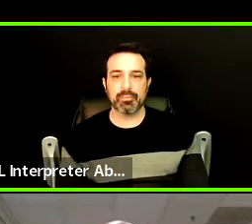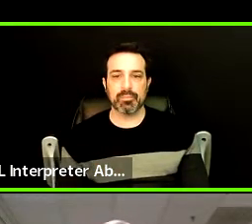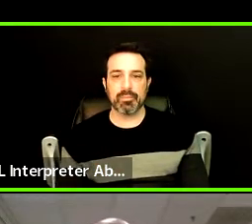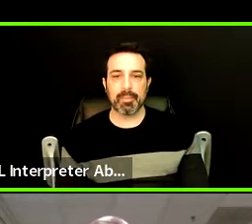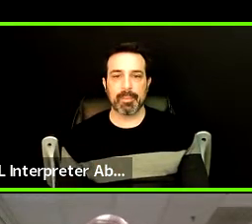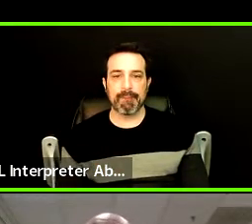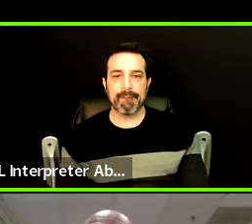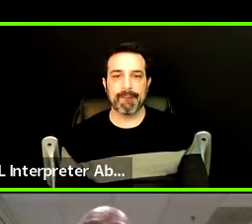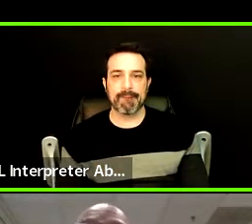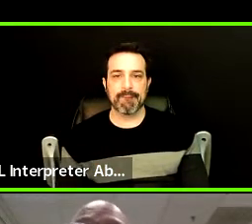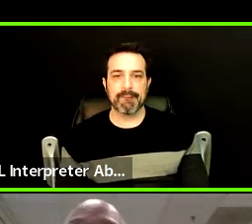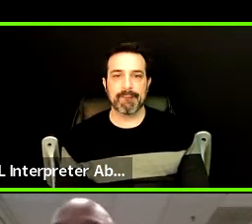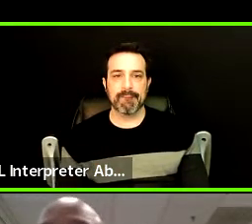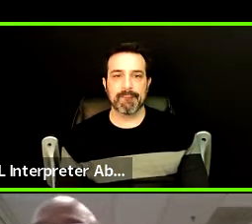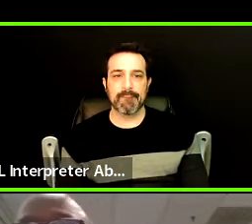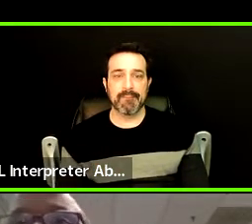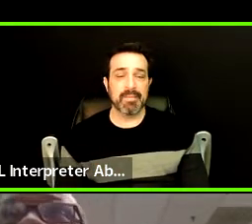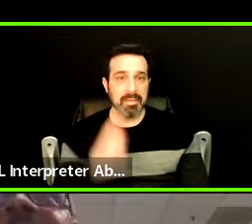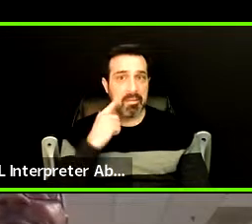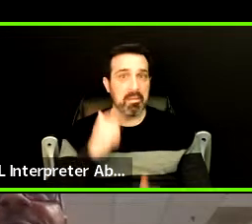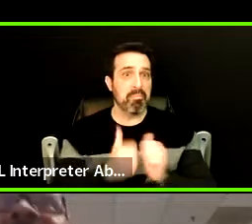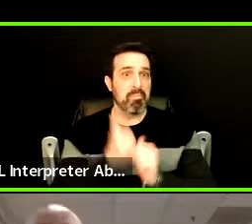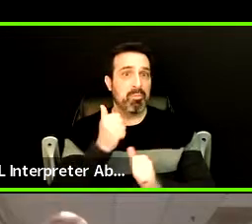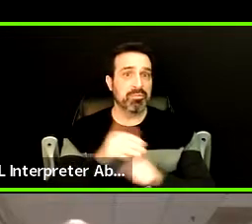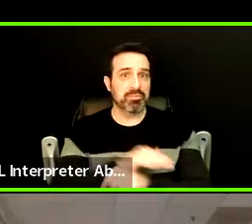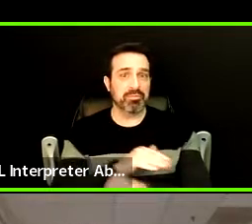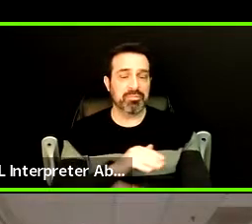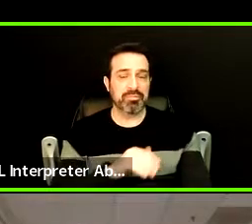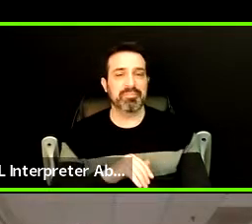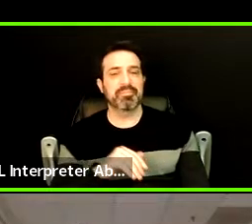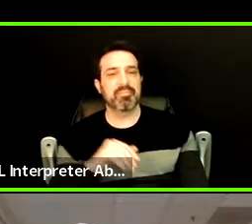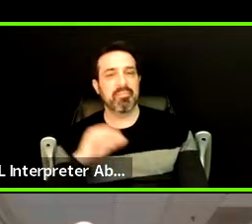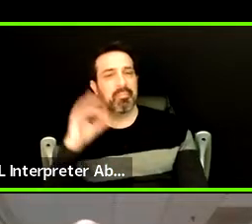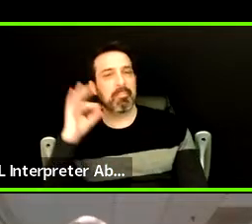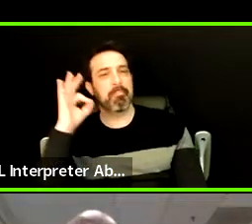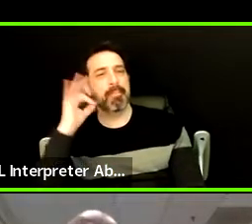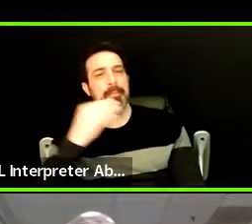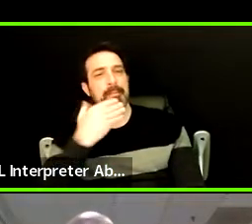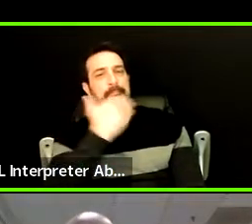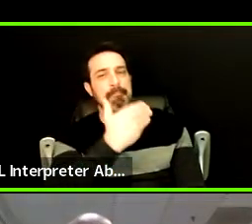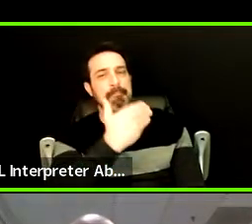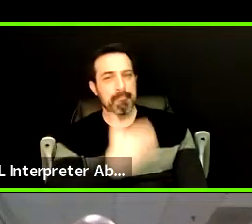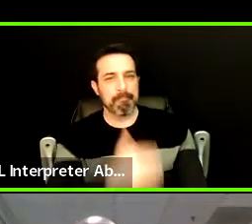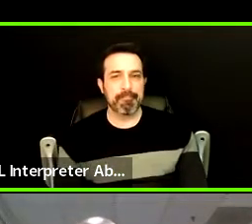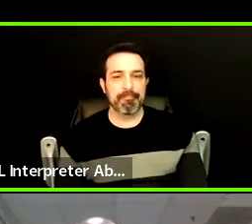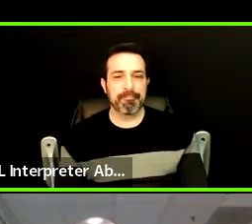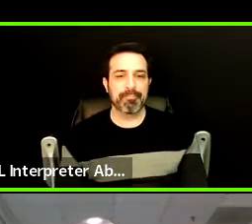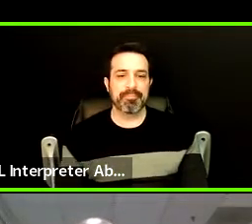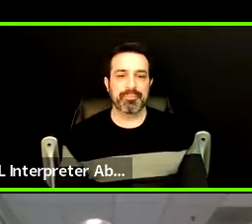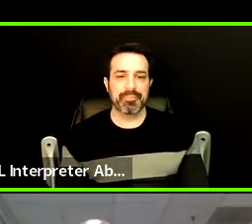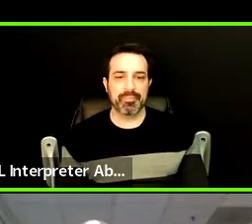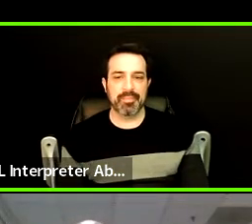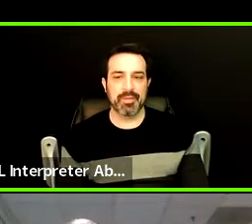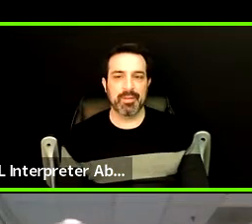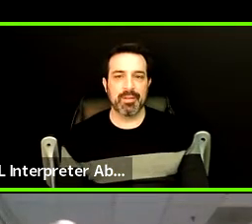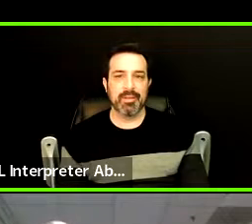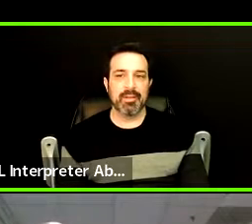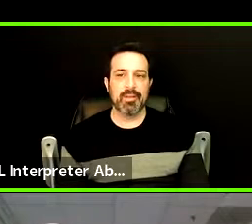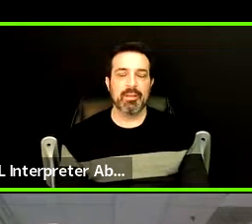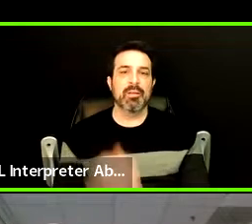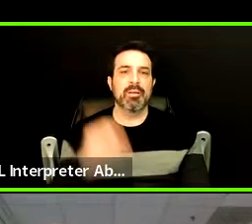All Great right, job, I got most of it. Very good. Thank you. Thank you.